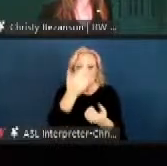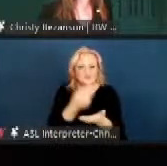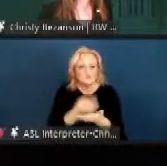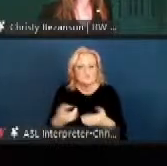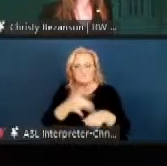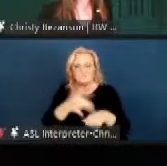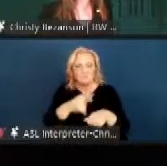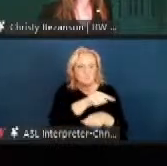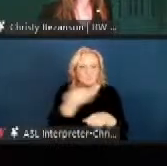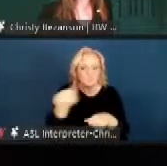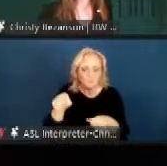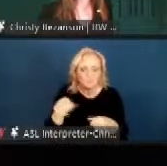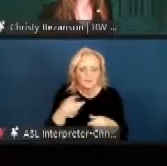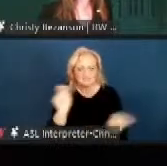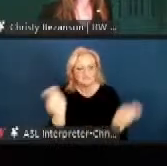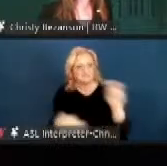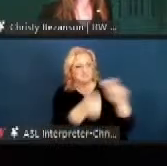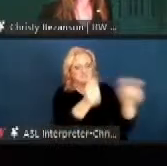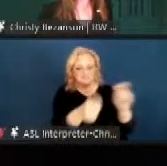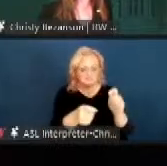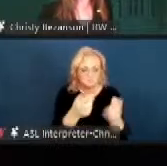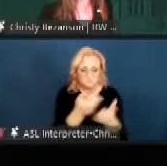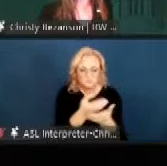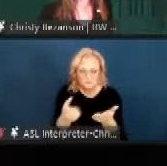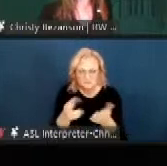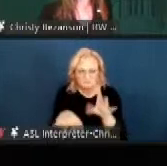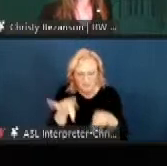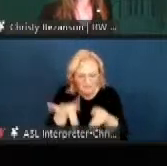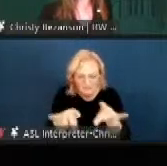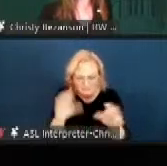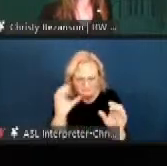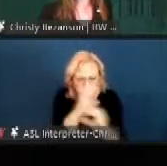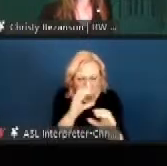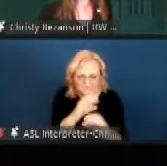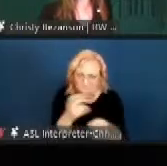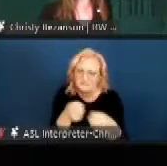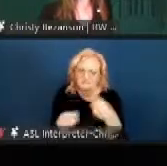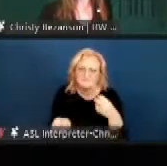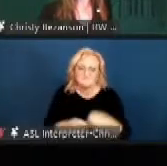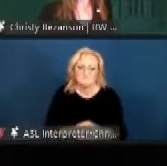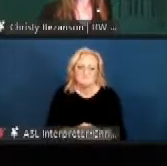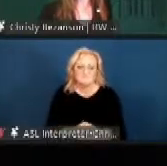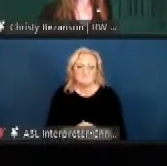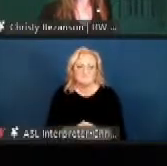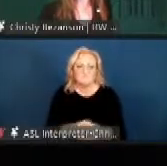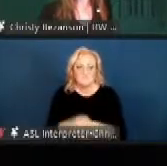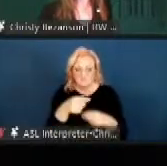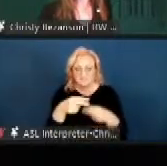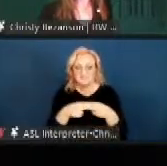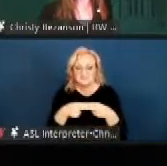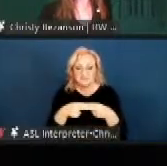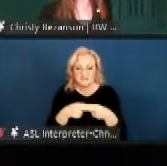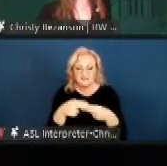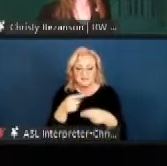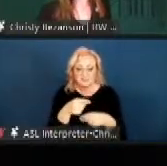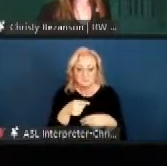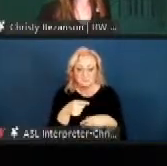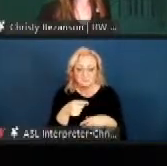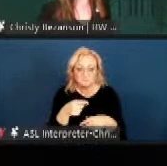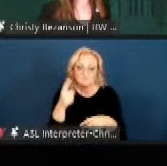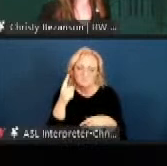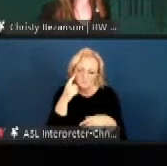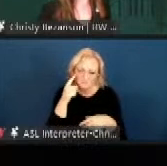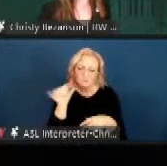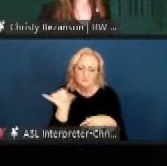community and keep up with the changes in those resources. And so next slide, also really, I think that we